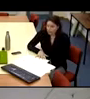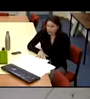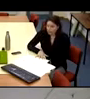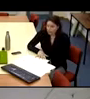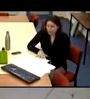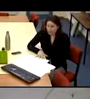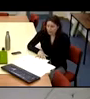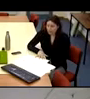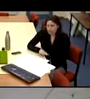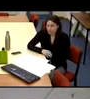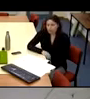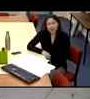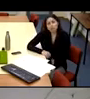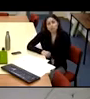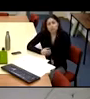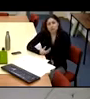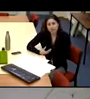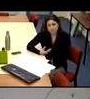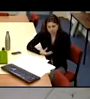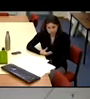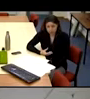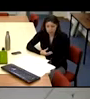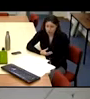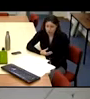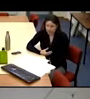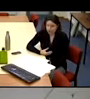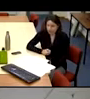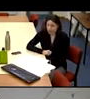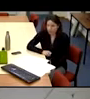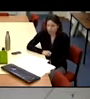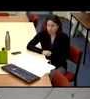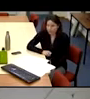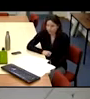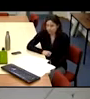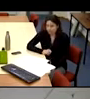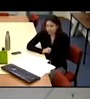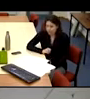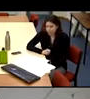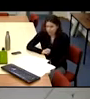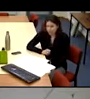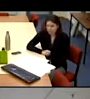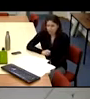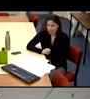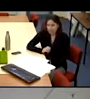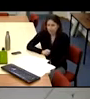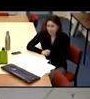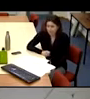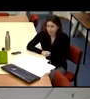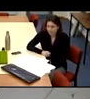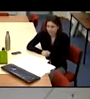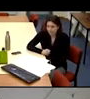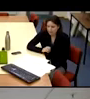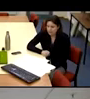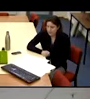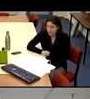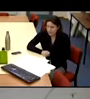refugee label, as it formed a very important part of her story and why she was in New Zealand. She says it gave her a sense of purpose